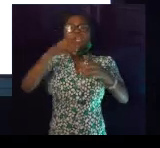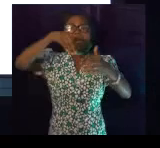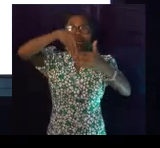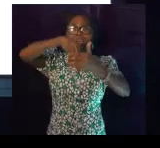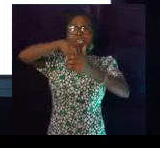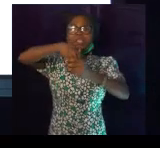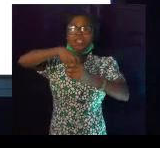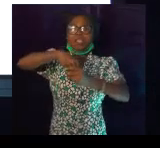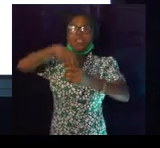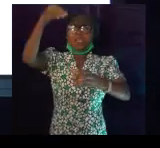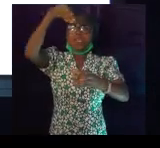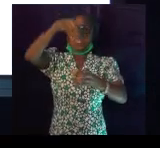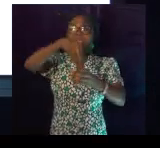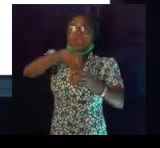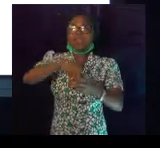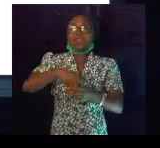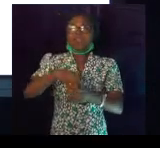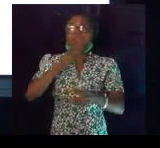in